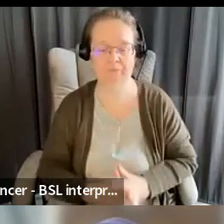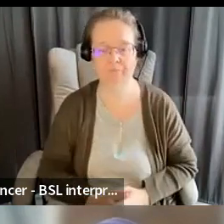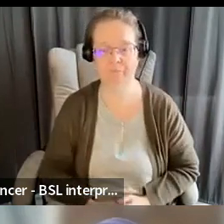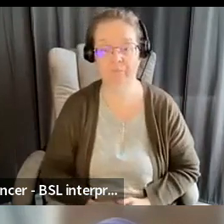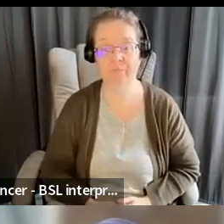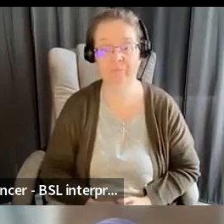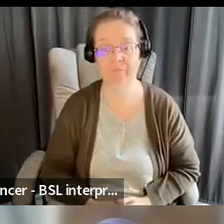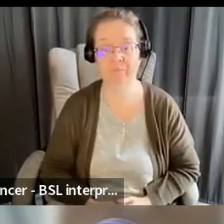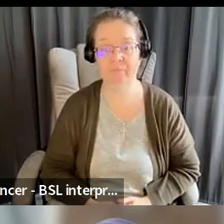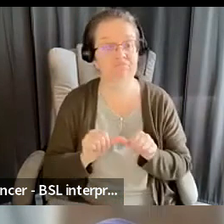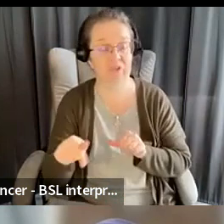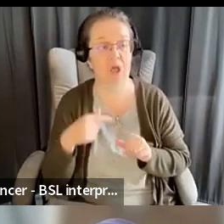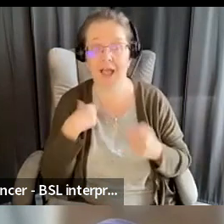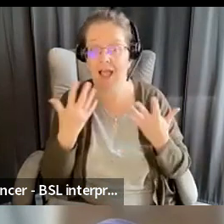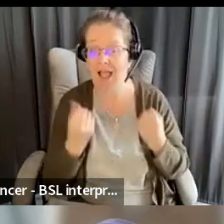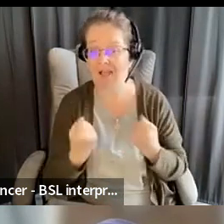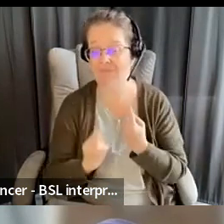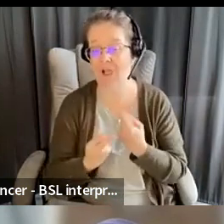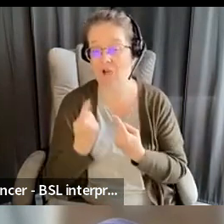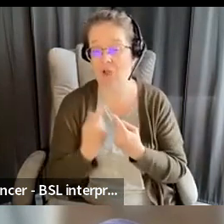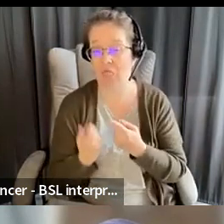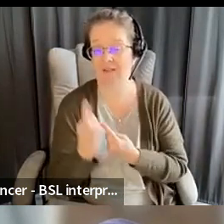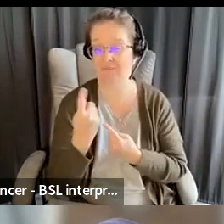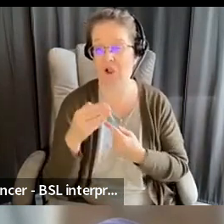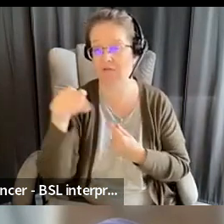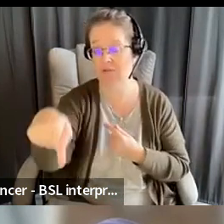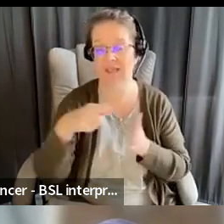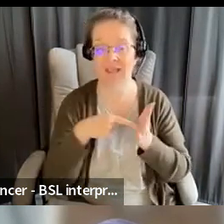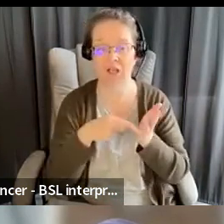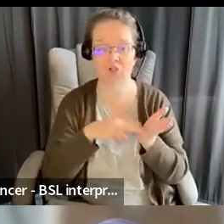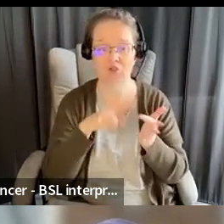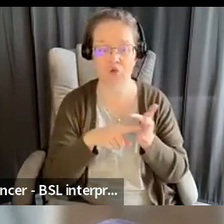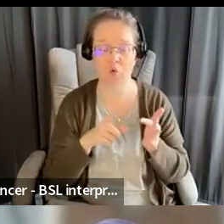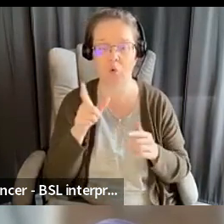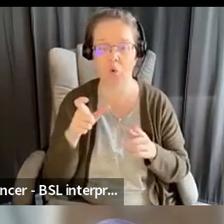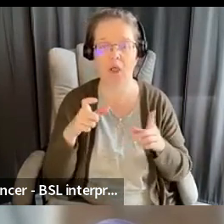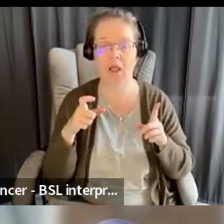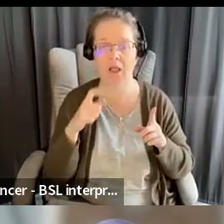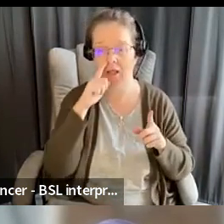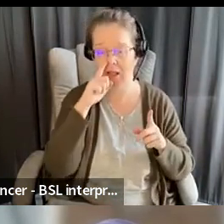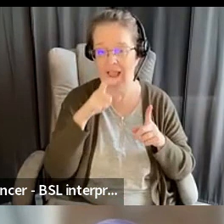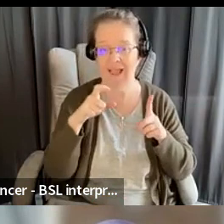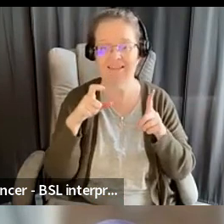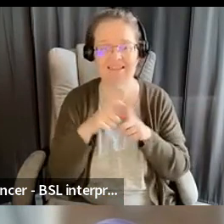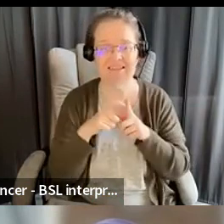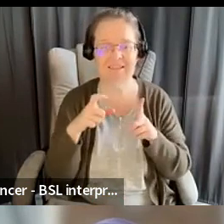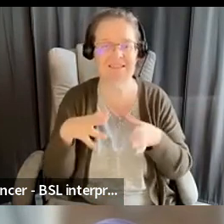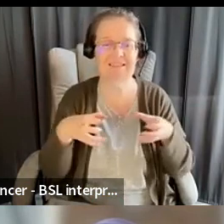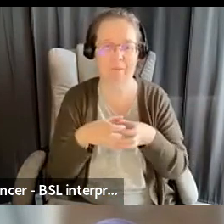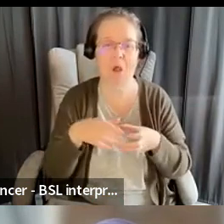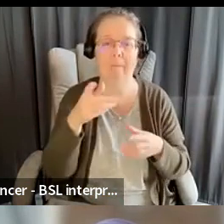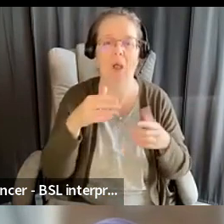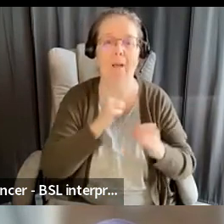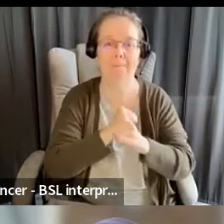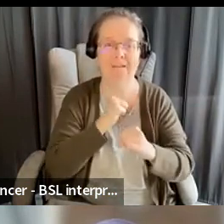Beyond that, we have another event coming up in June with the Department for Digital Culture, Media and Sport. So please do